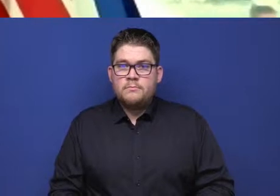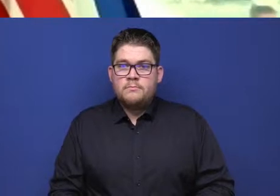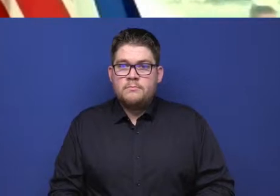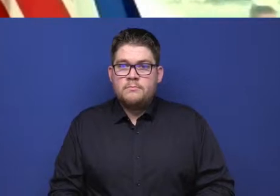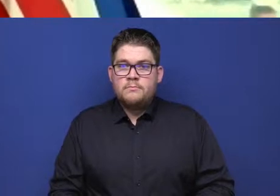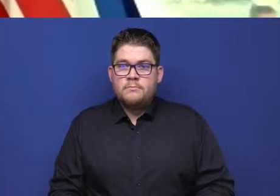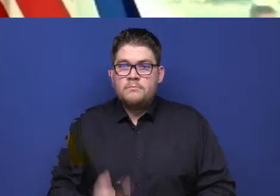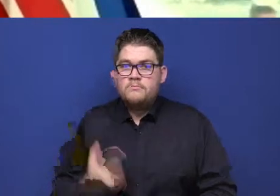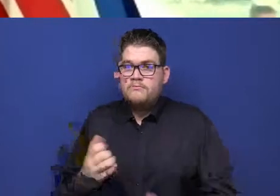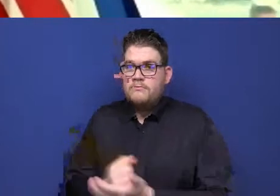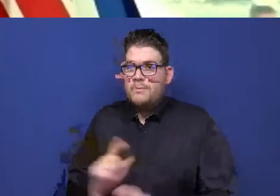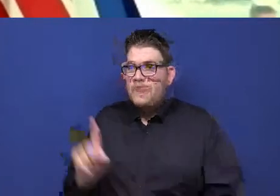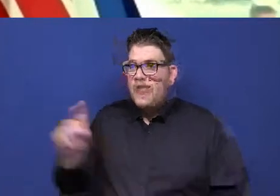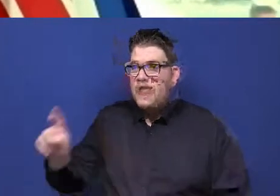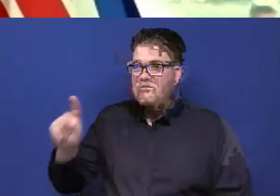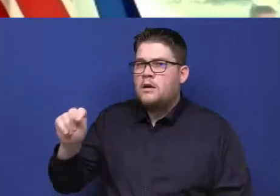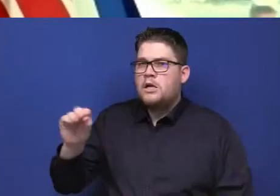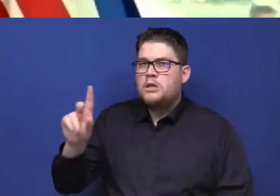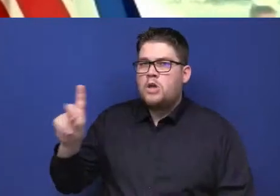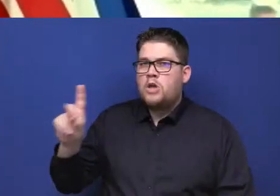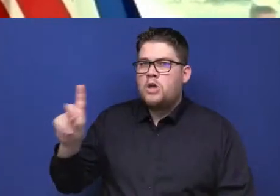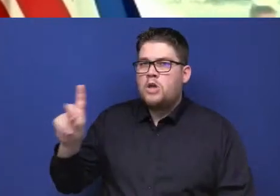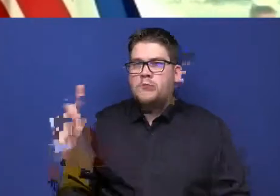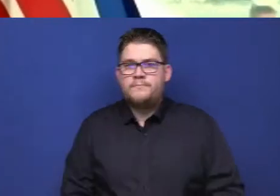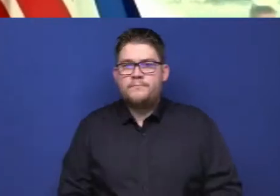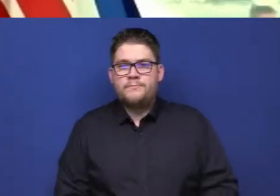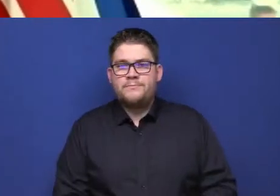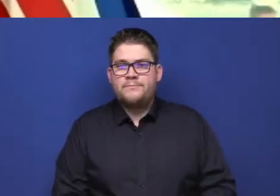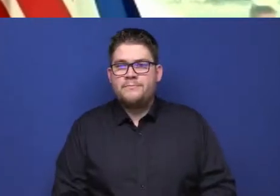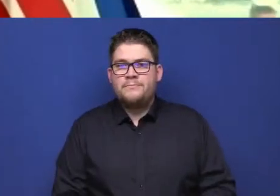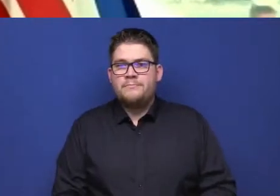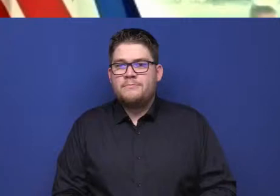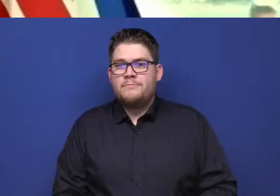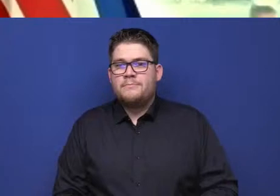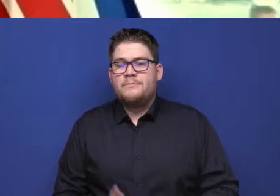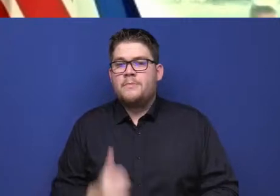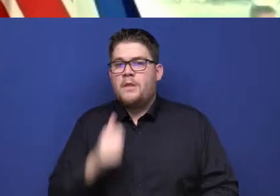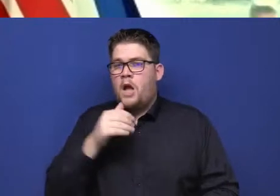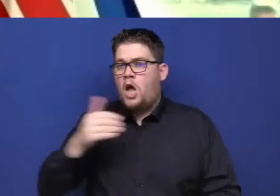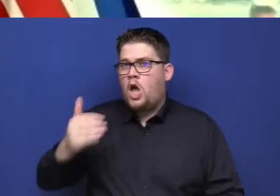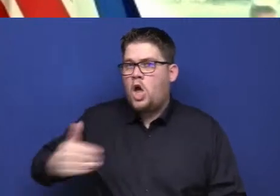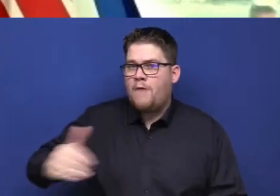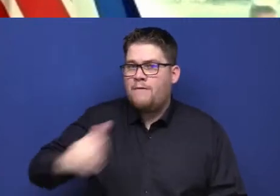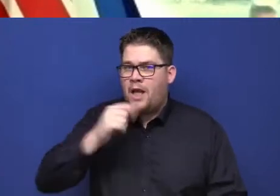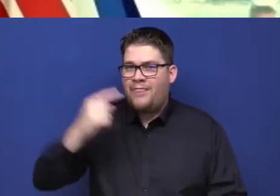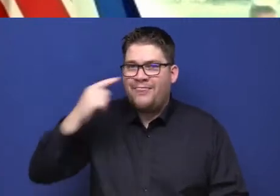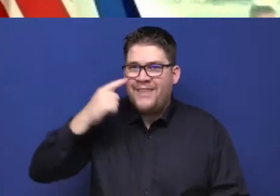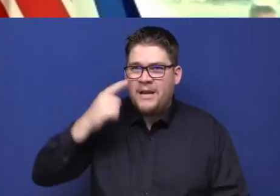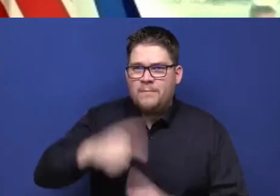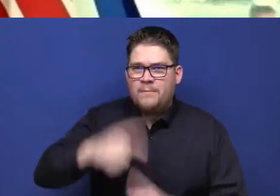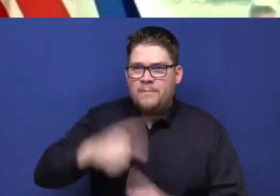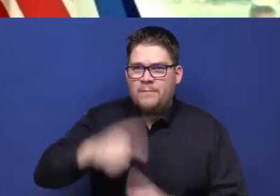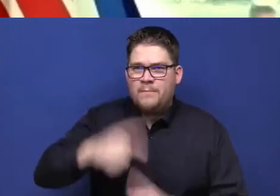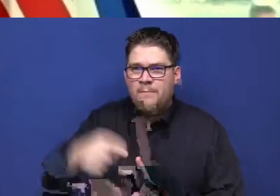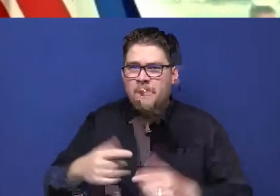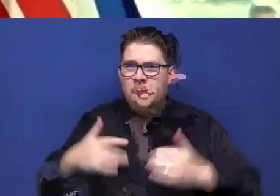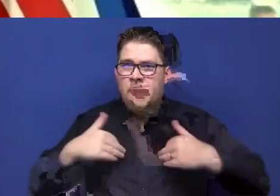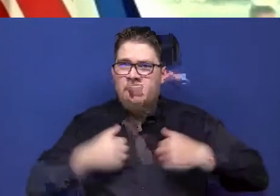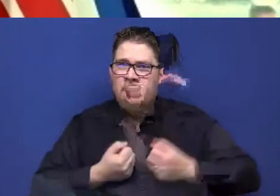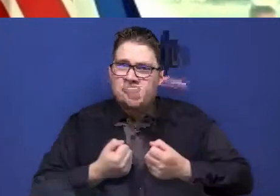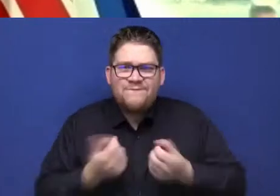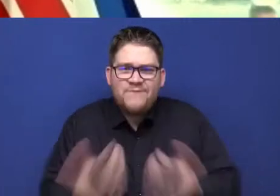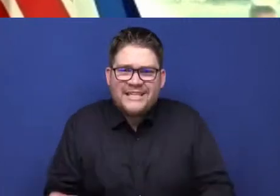job. How bad is it this year? Have you seen it this bad? And what do you need? I hope you can be candid here. What do you need to make things